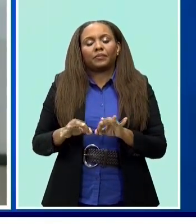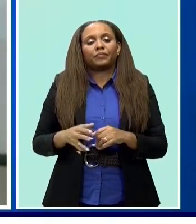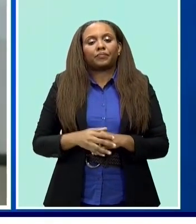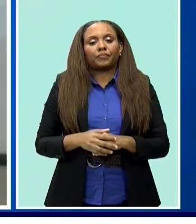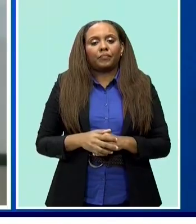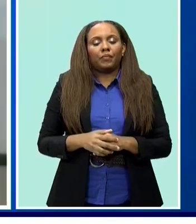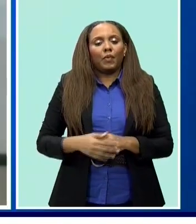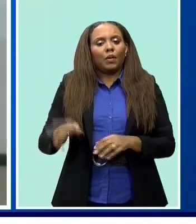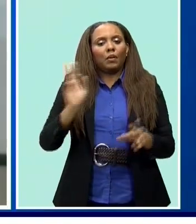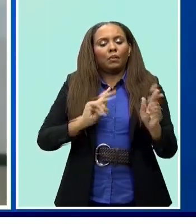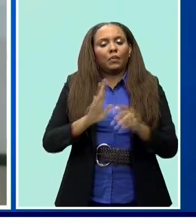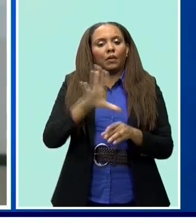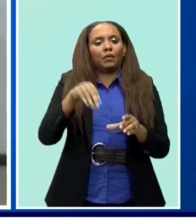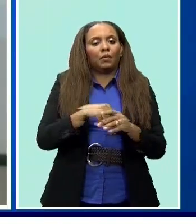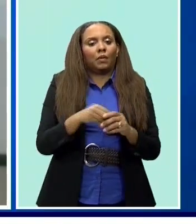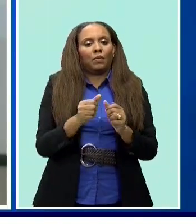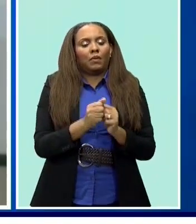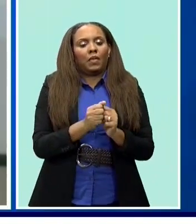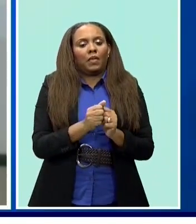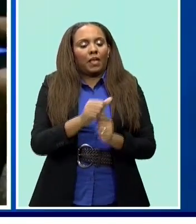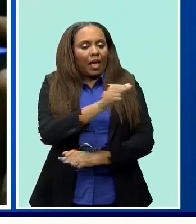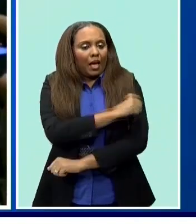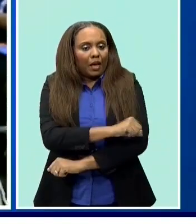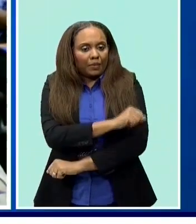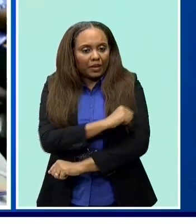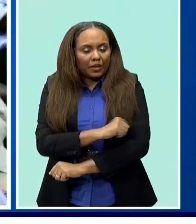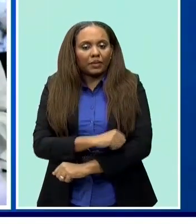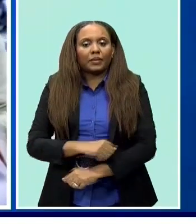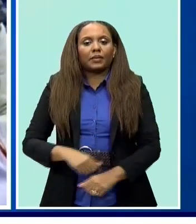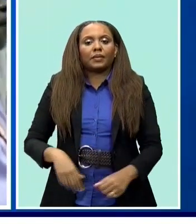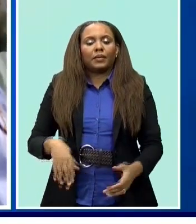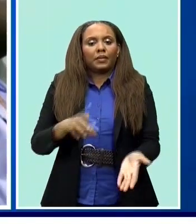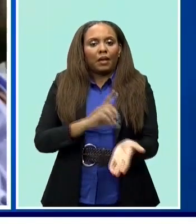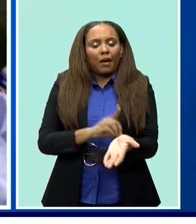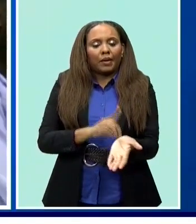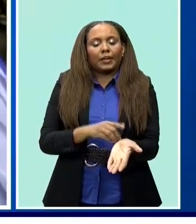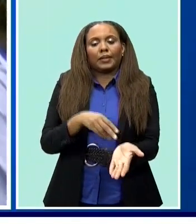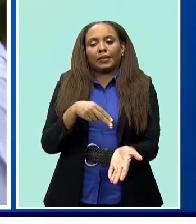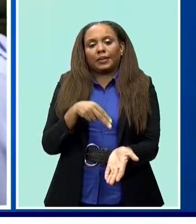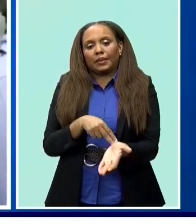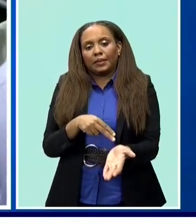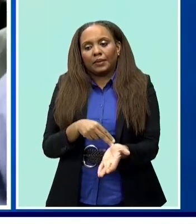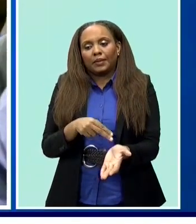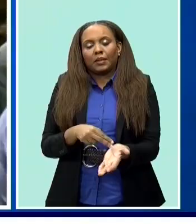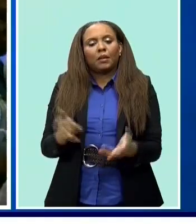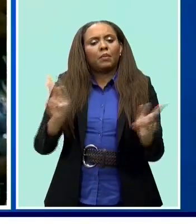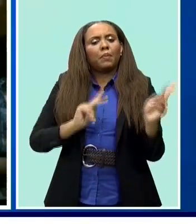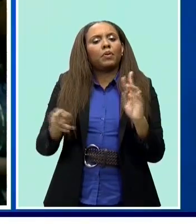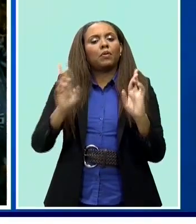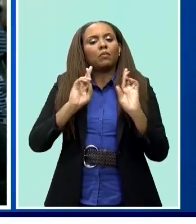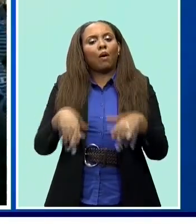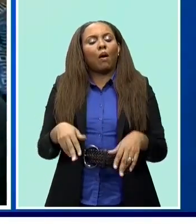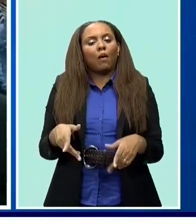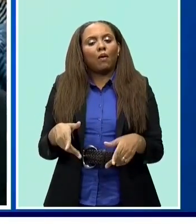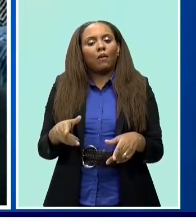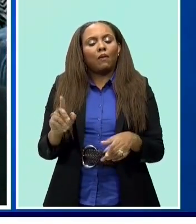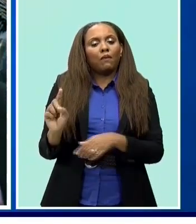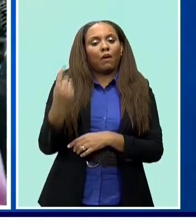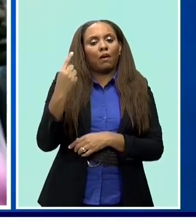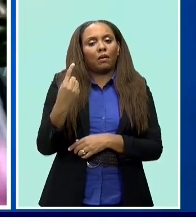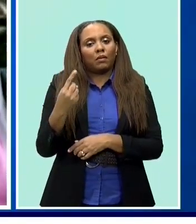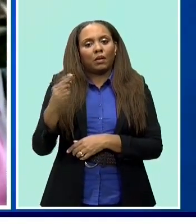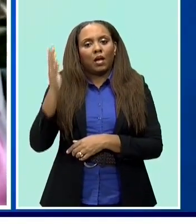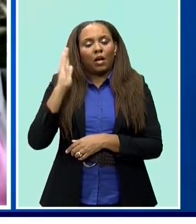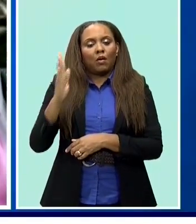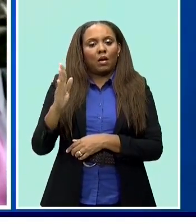will hopefully be certified by WHO later this month or early August, so it will be a globally recognized